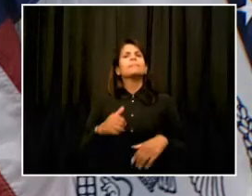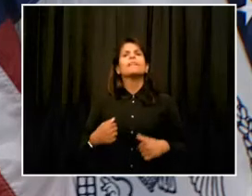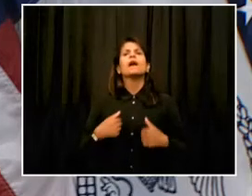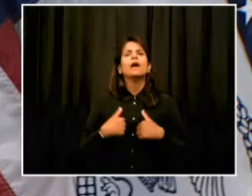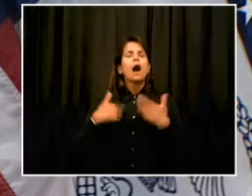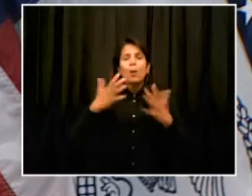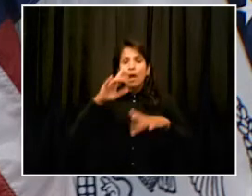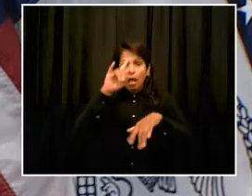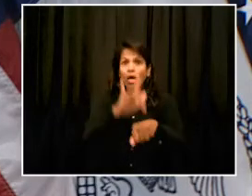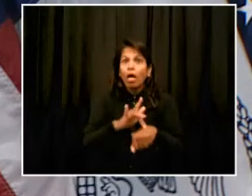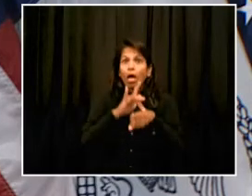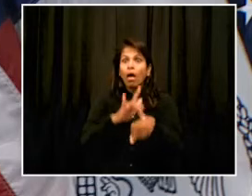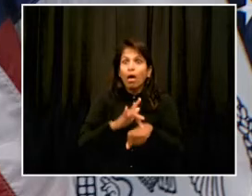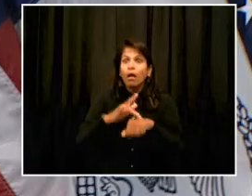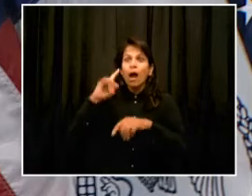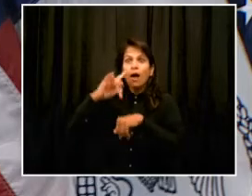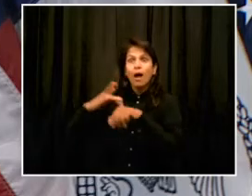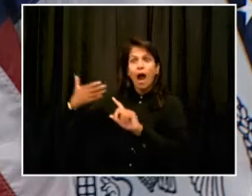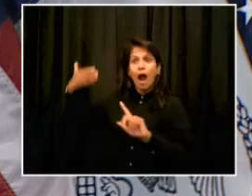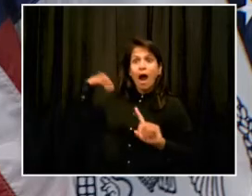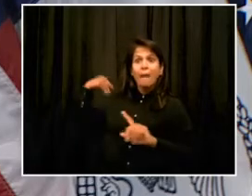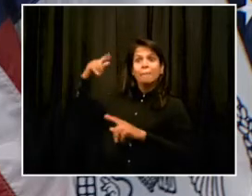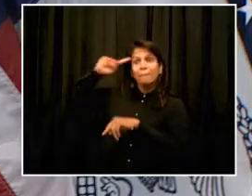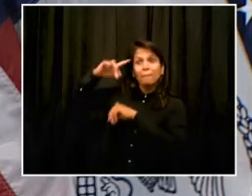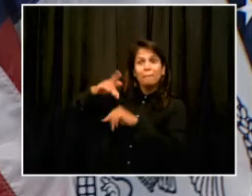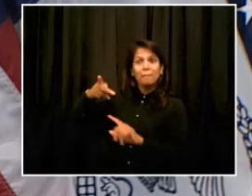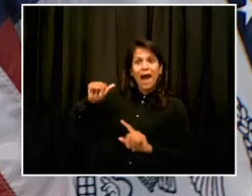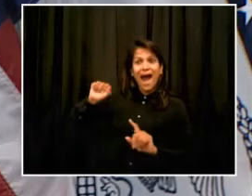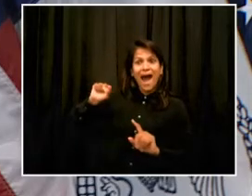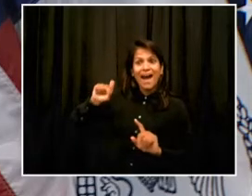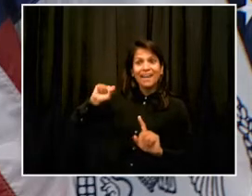health commissioner someone just with an exemplary